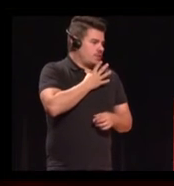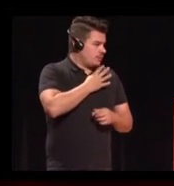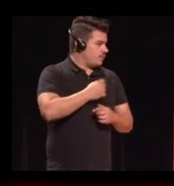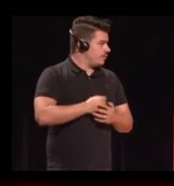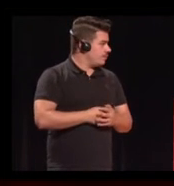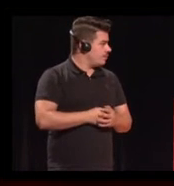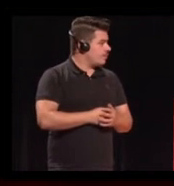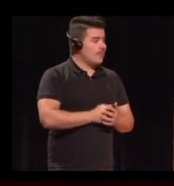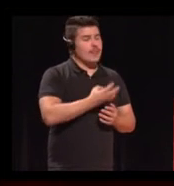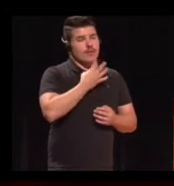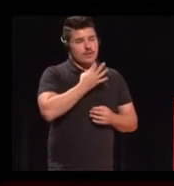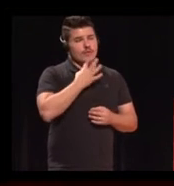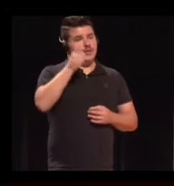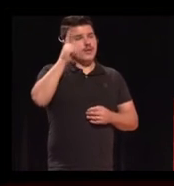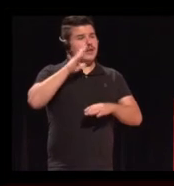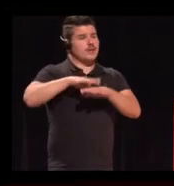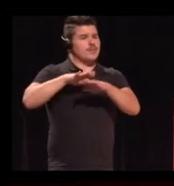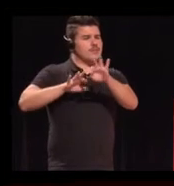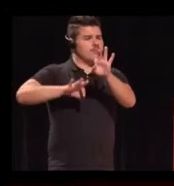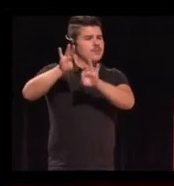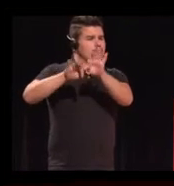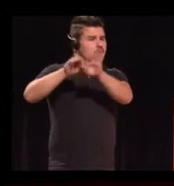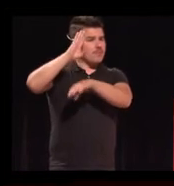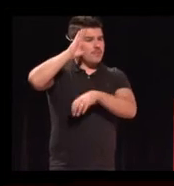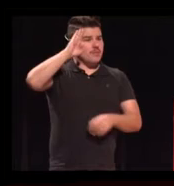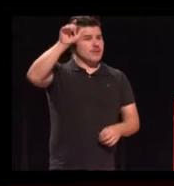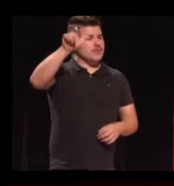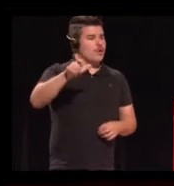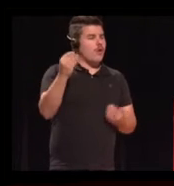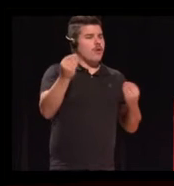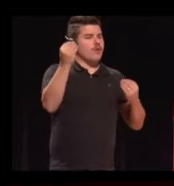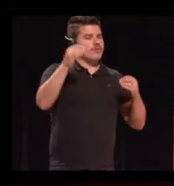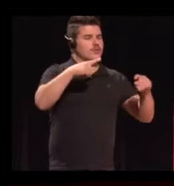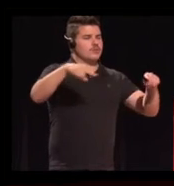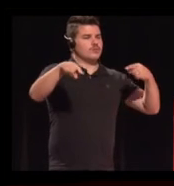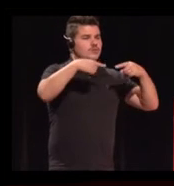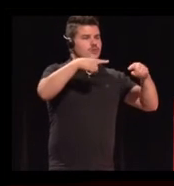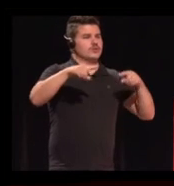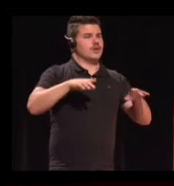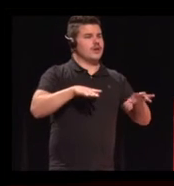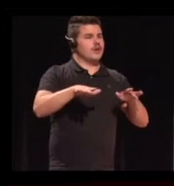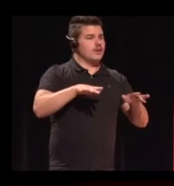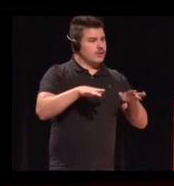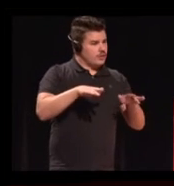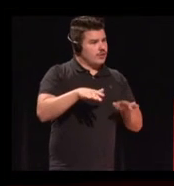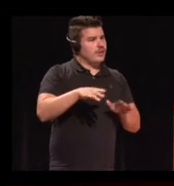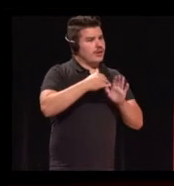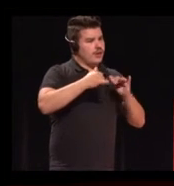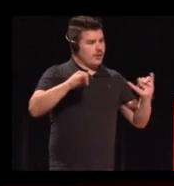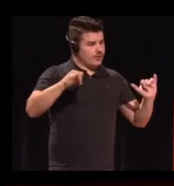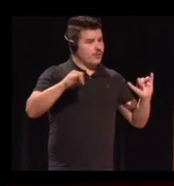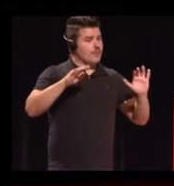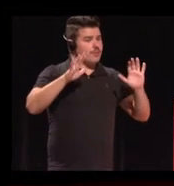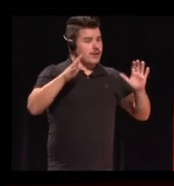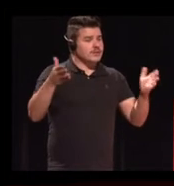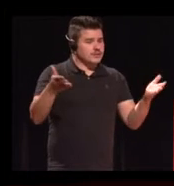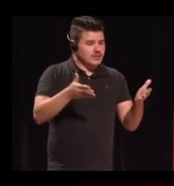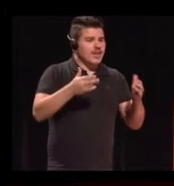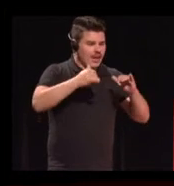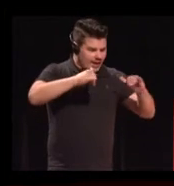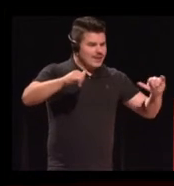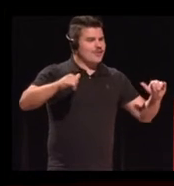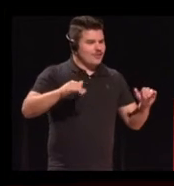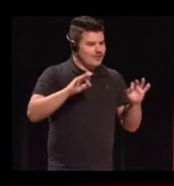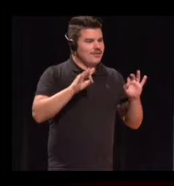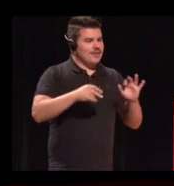composer and pioneer composer in electronic music. But the artist I wanted to talk to you about today that went through Bell